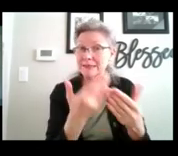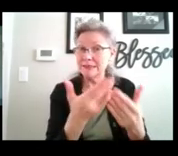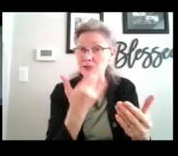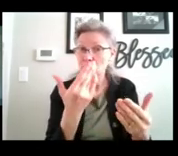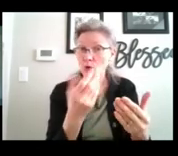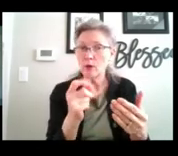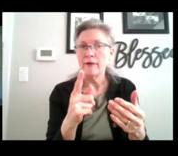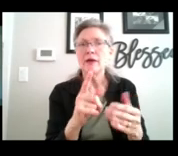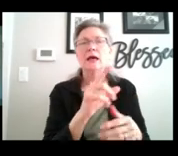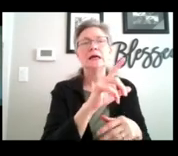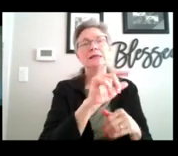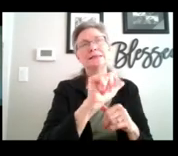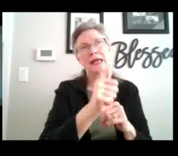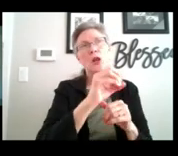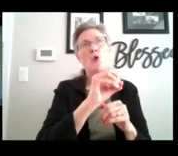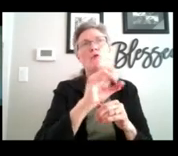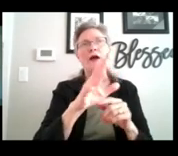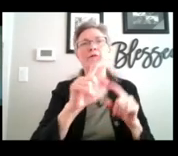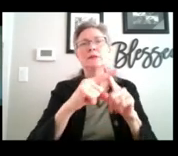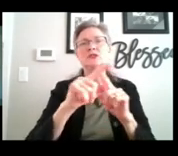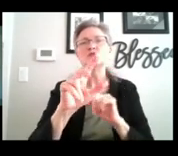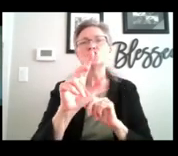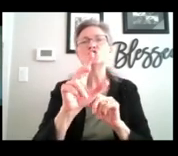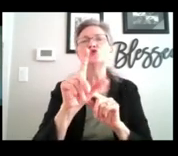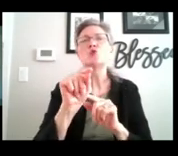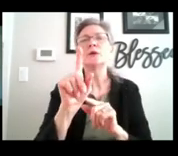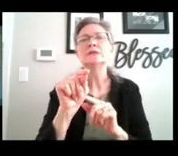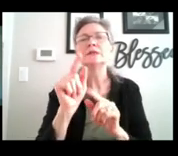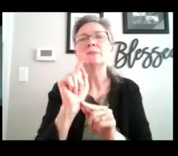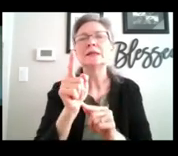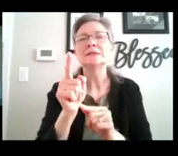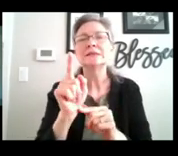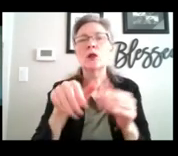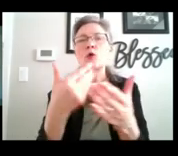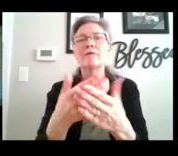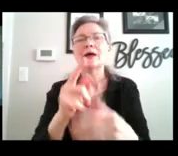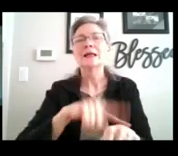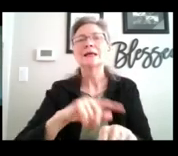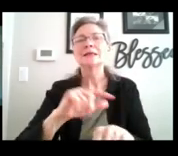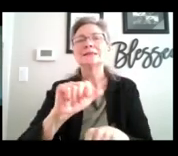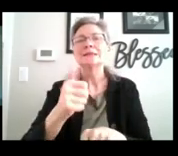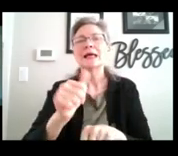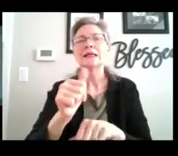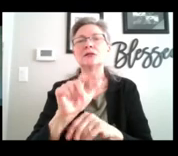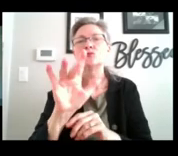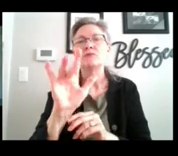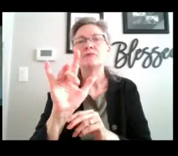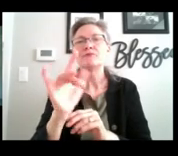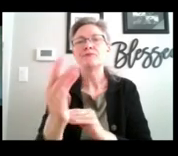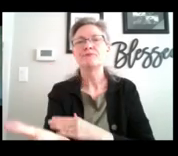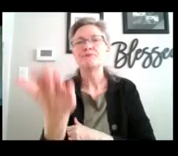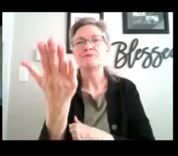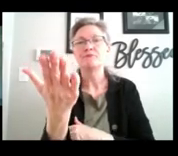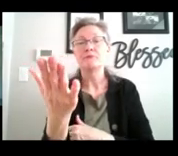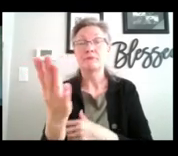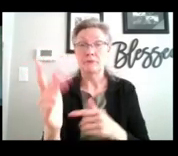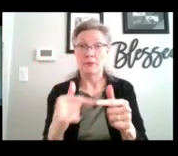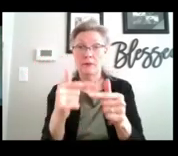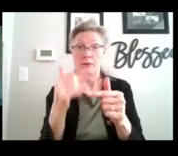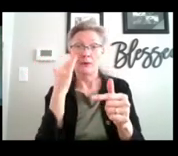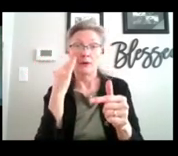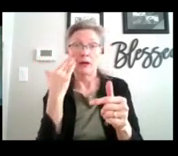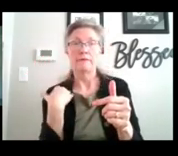add 20 minutes to 10:05, that I would be at 10:25 a.m. From there, I know I've